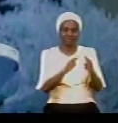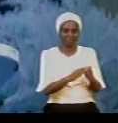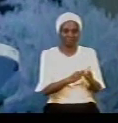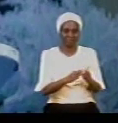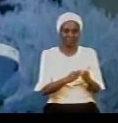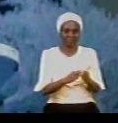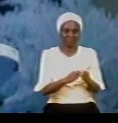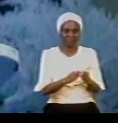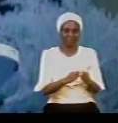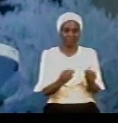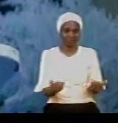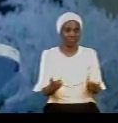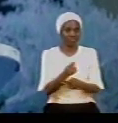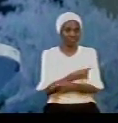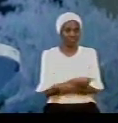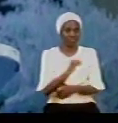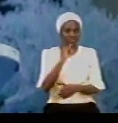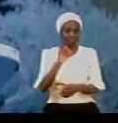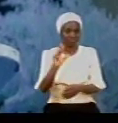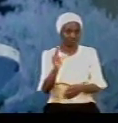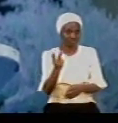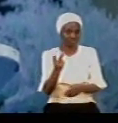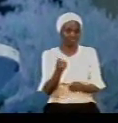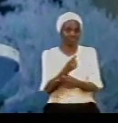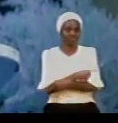GCK January edition.